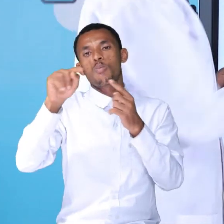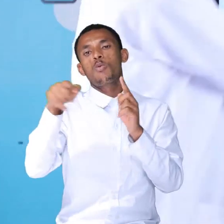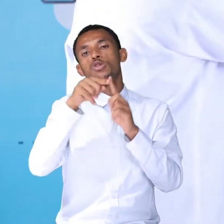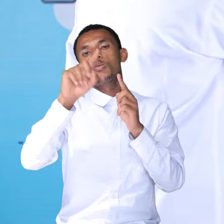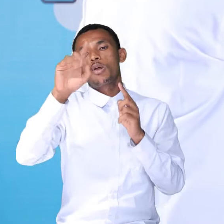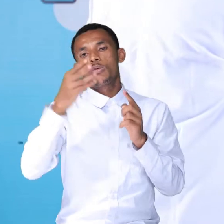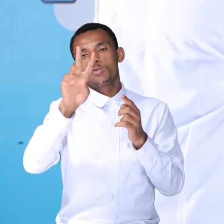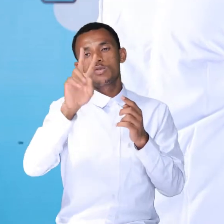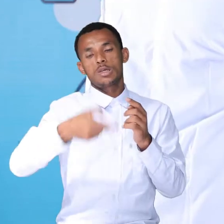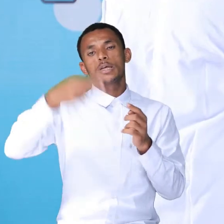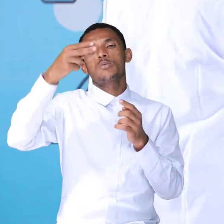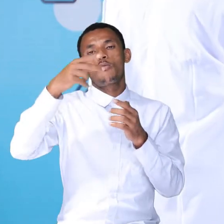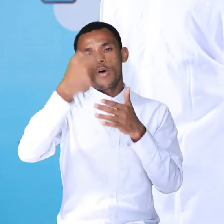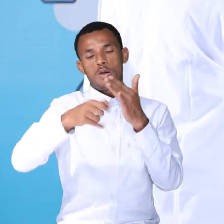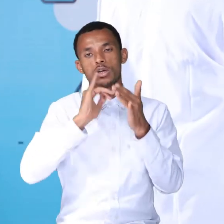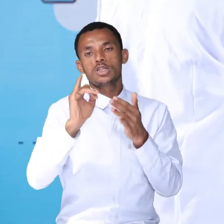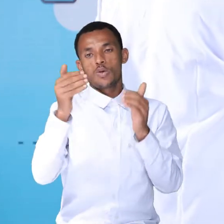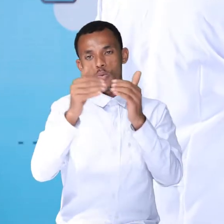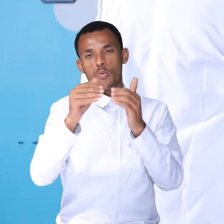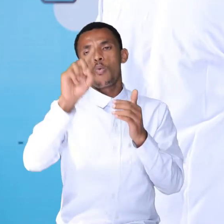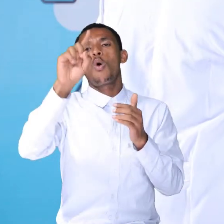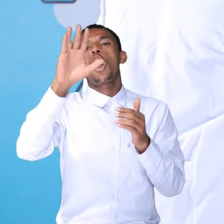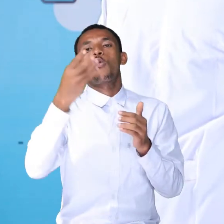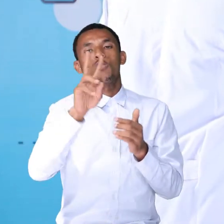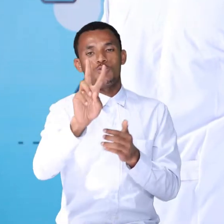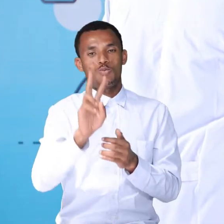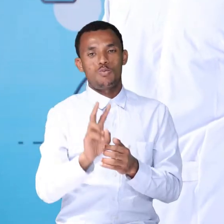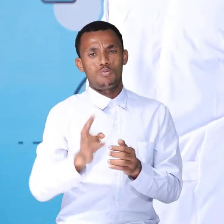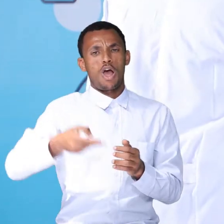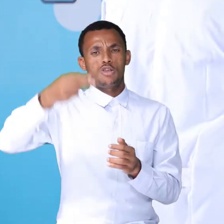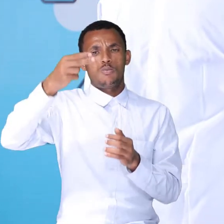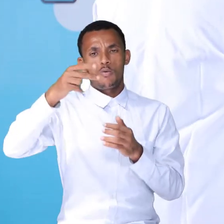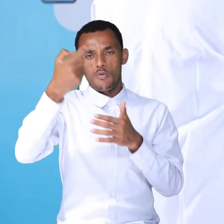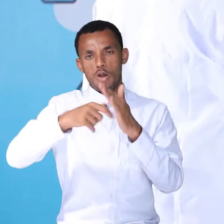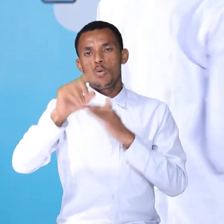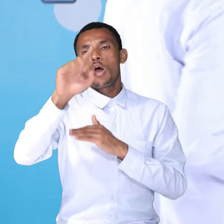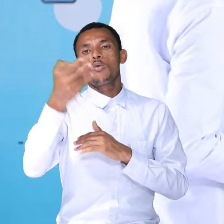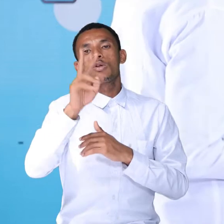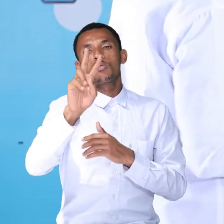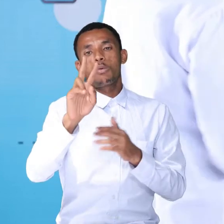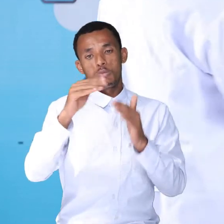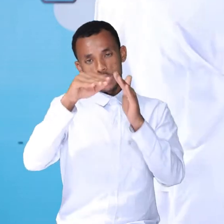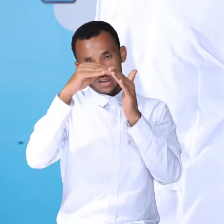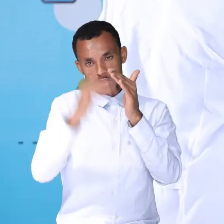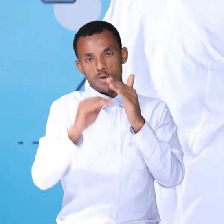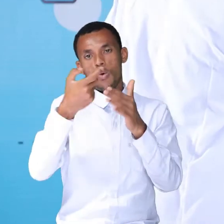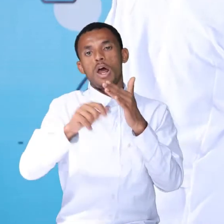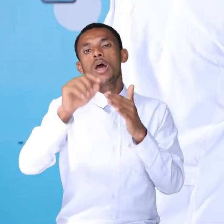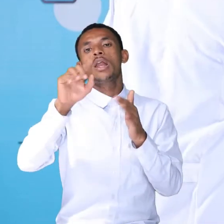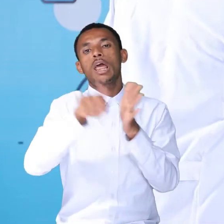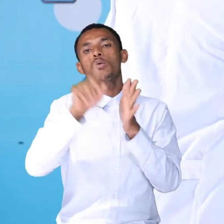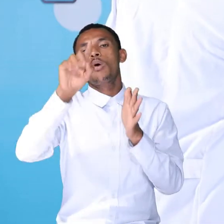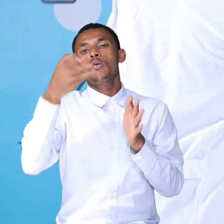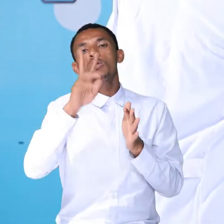was the maximum value? The maximum value to be equal to 1 over 2. Maximum value 1 over 2. Minimum value negative 1 over 2. What is the